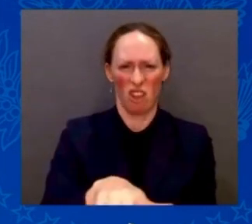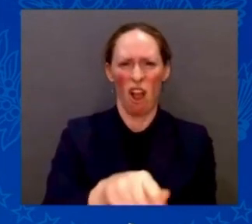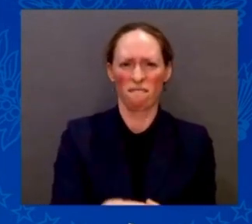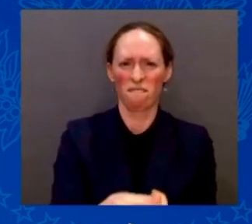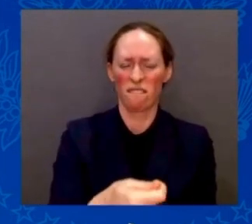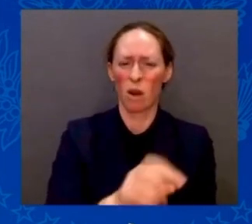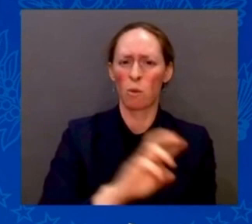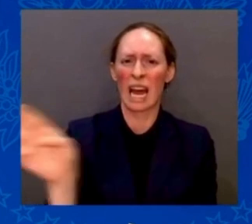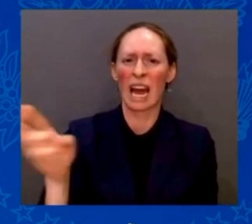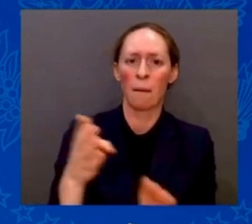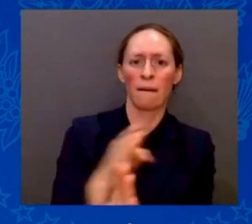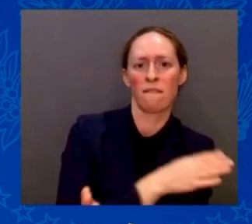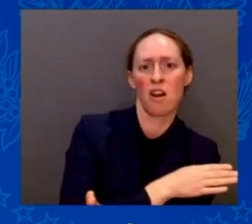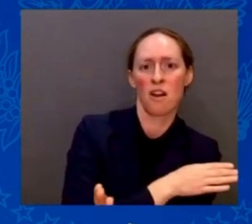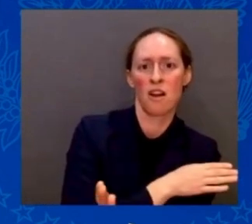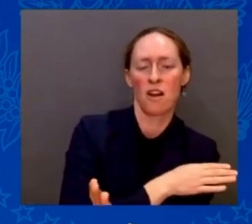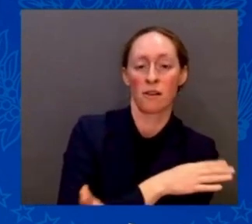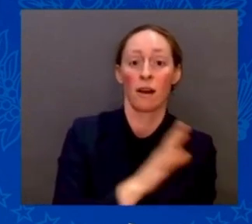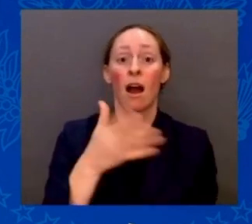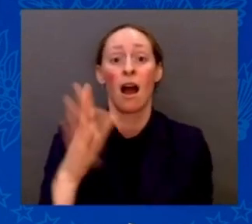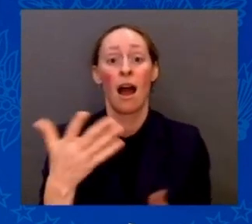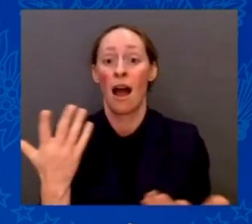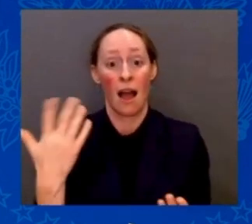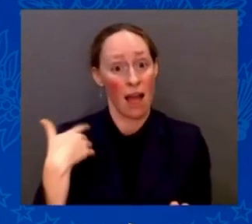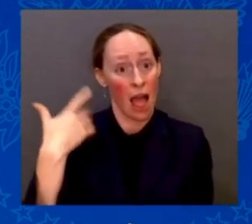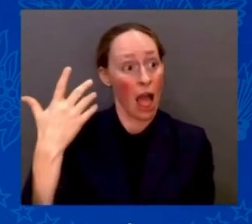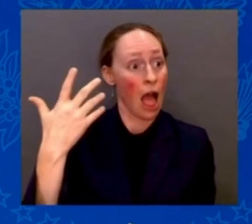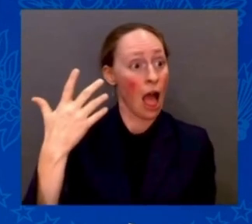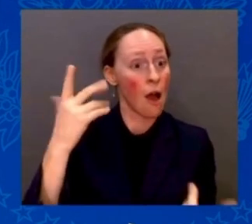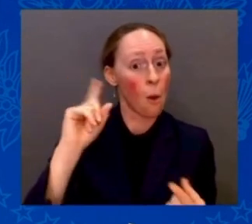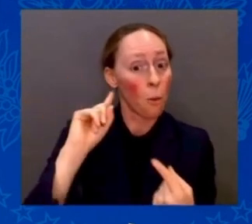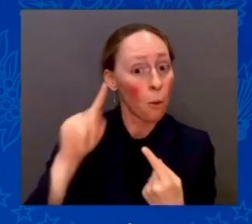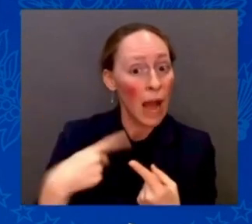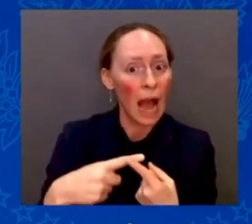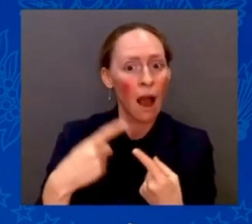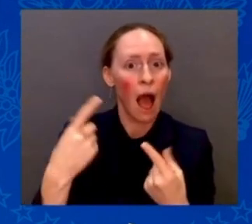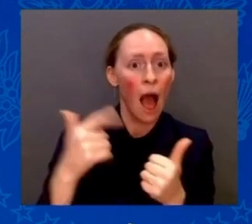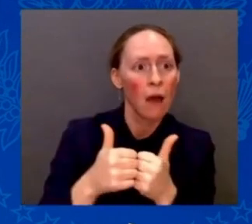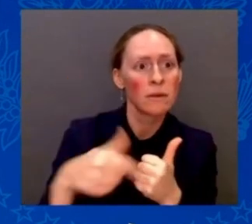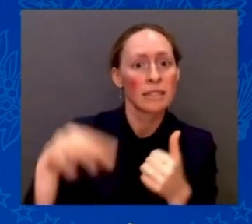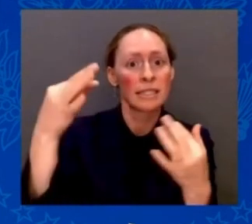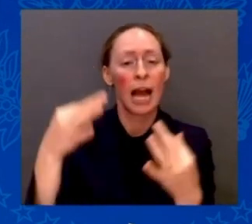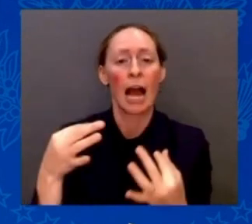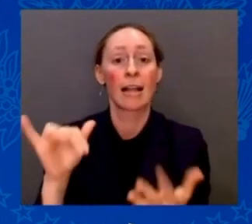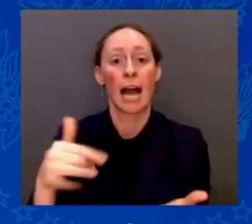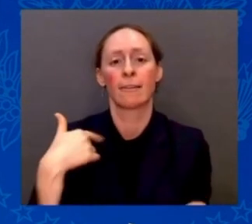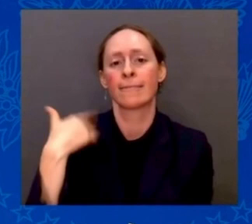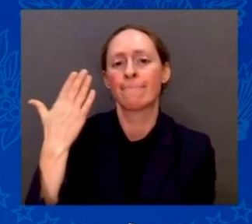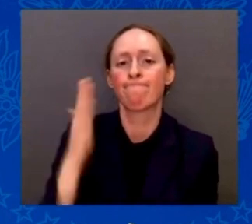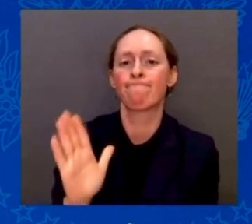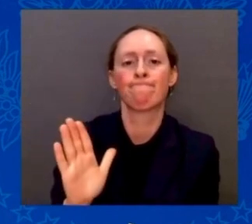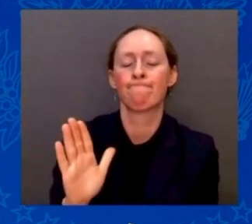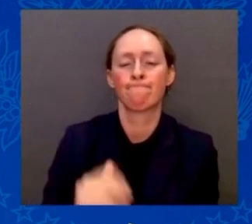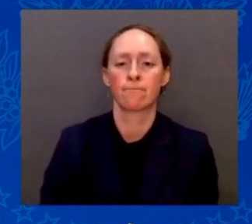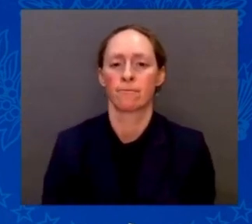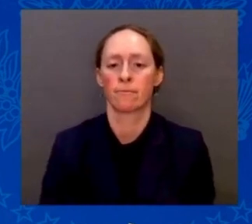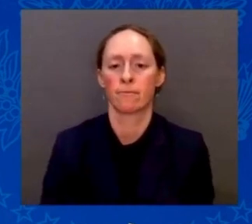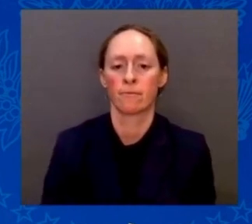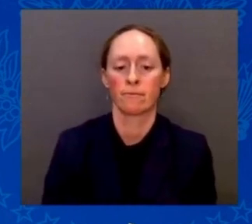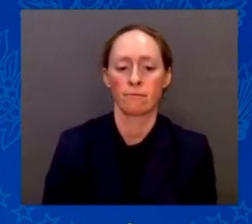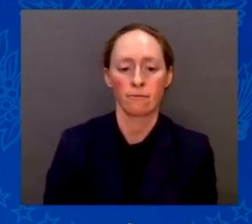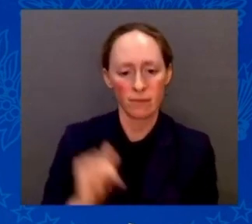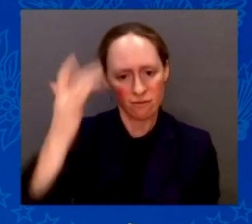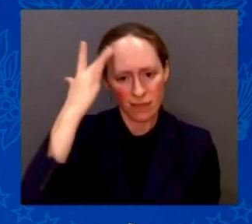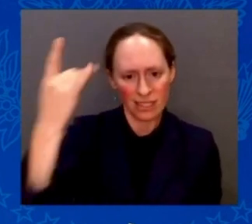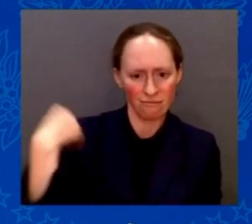where that decision is made. That's why we're starting off. I was talking with Liz Sherwood Randall, who handles this for me, about